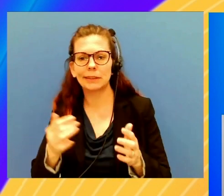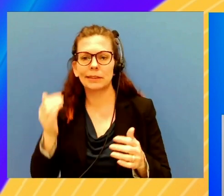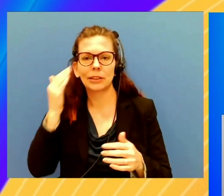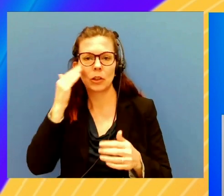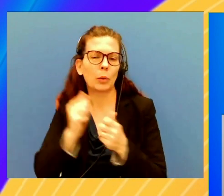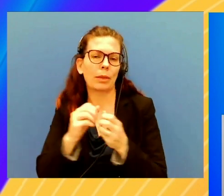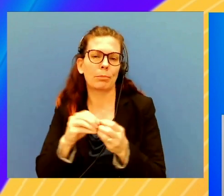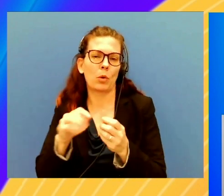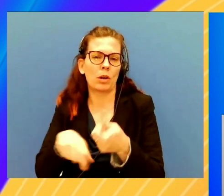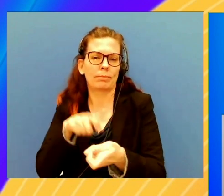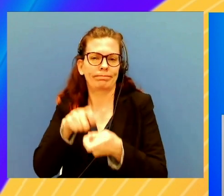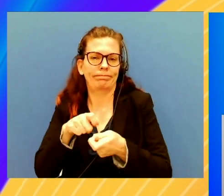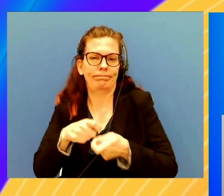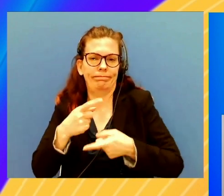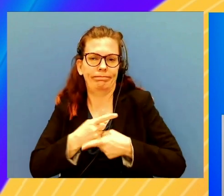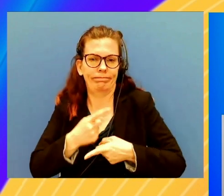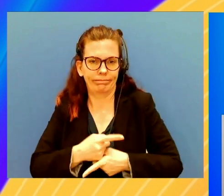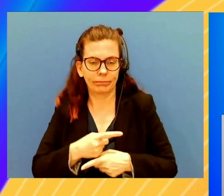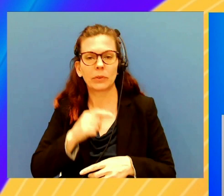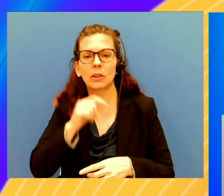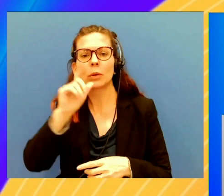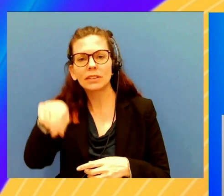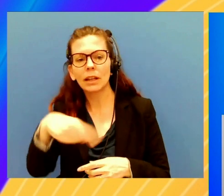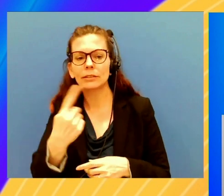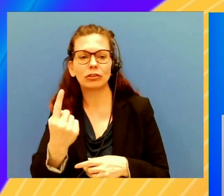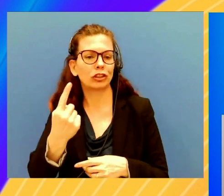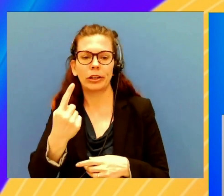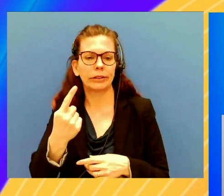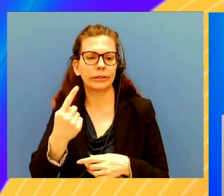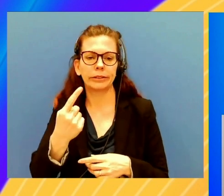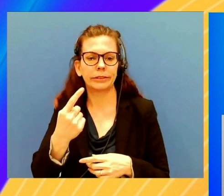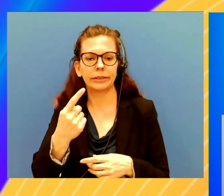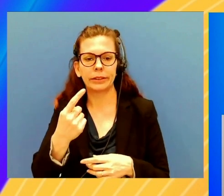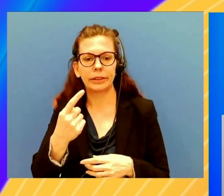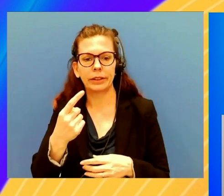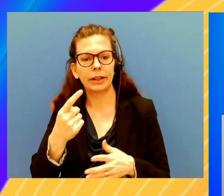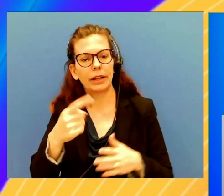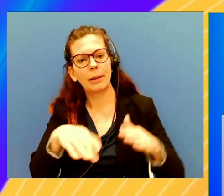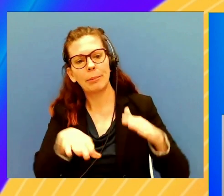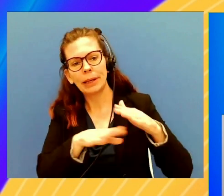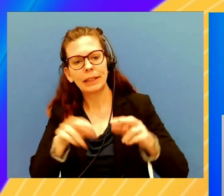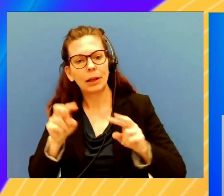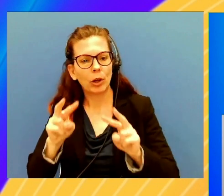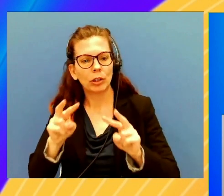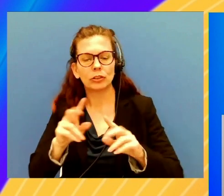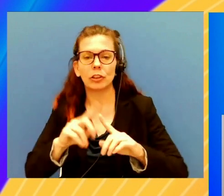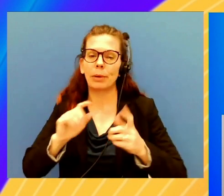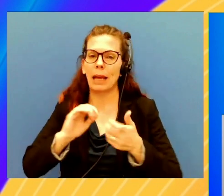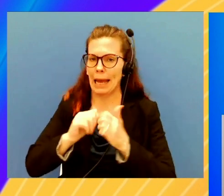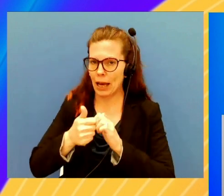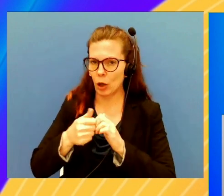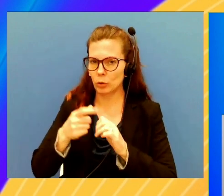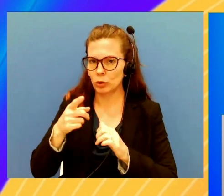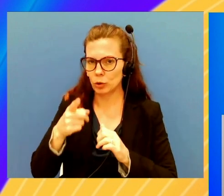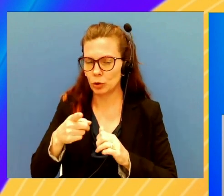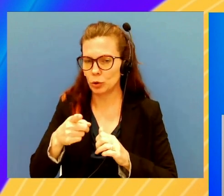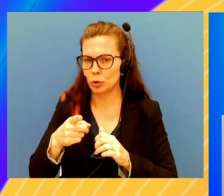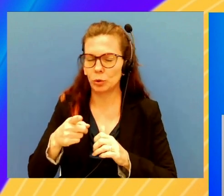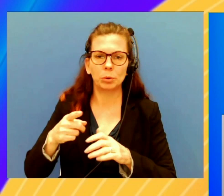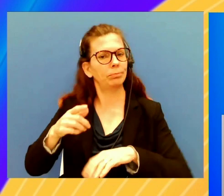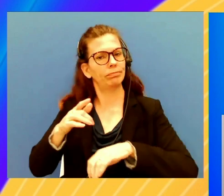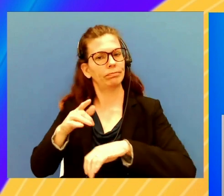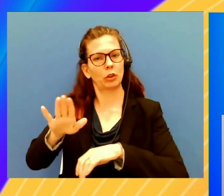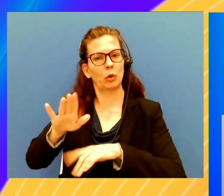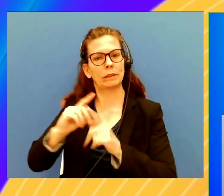precision. And so it's not just basic monitoring, but how can you free up your team